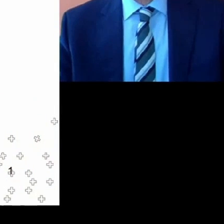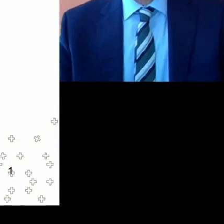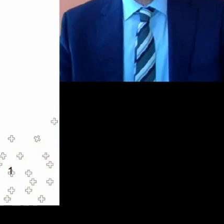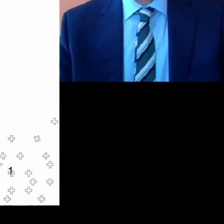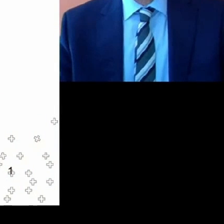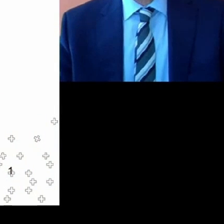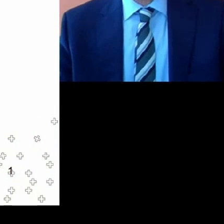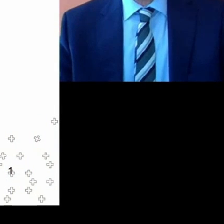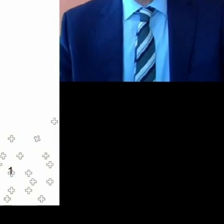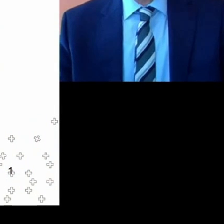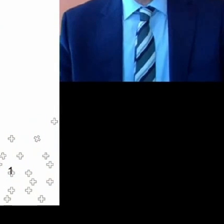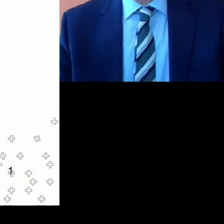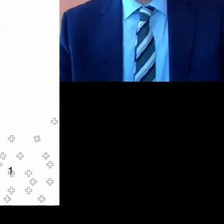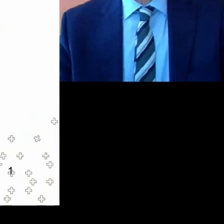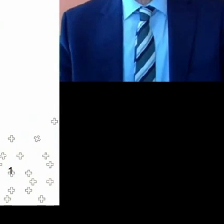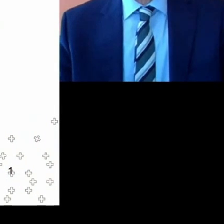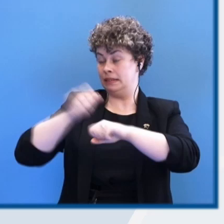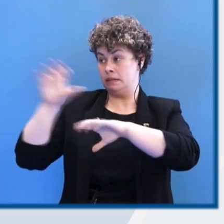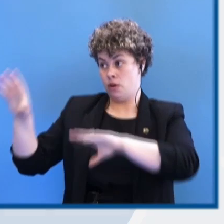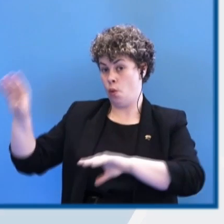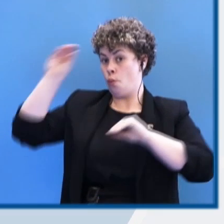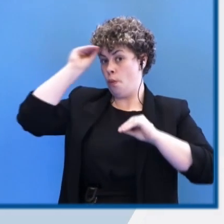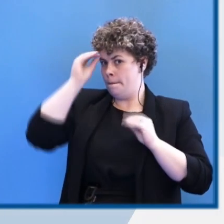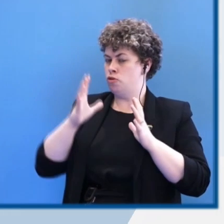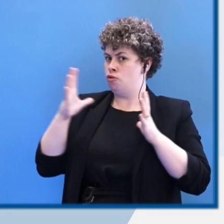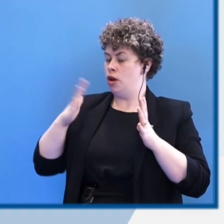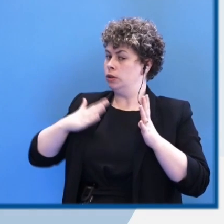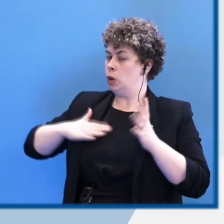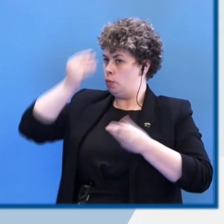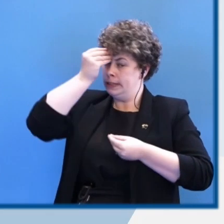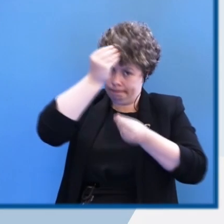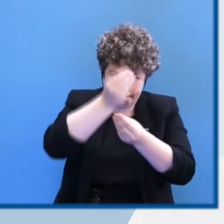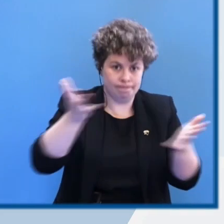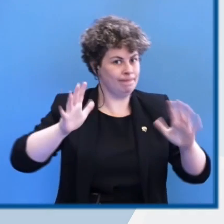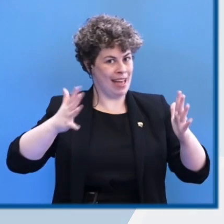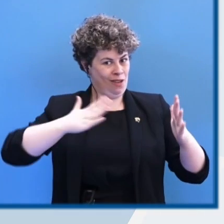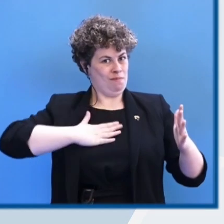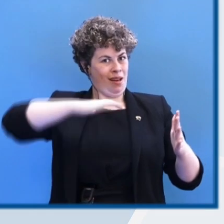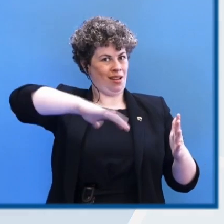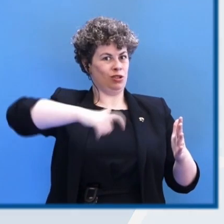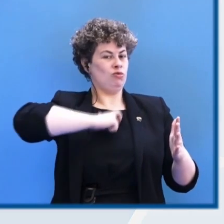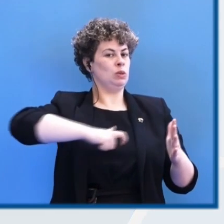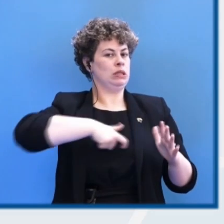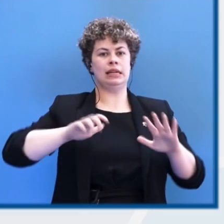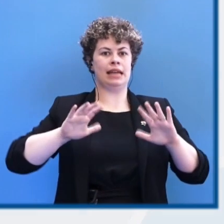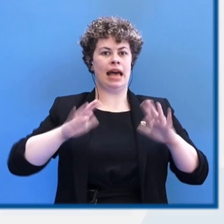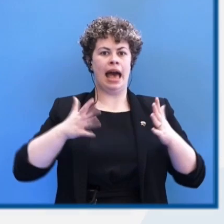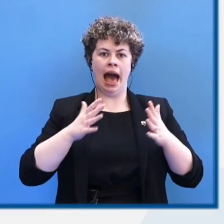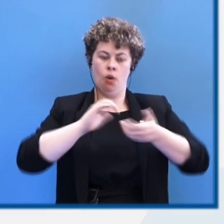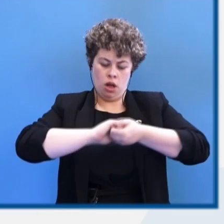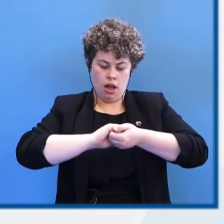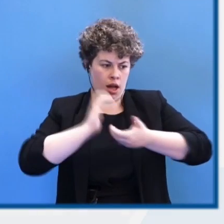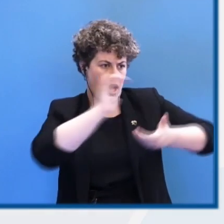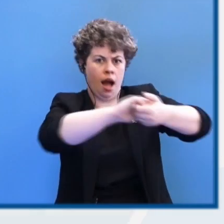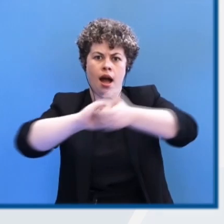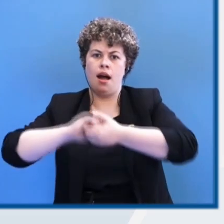some experiences with you of how we managed to break silos in Switzerland. My experience shows that breaking silos takes time